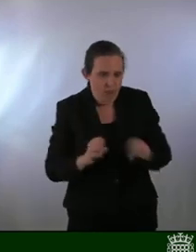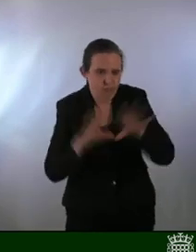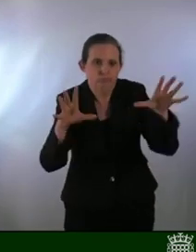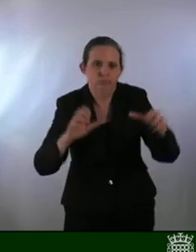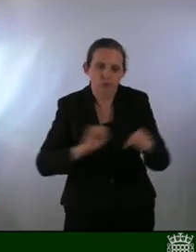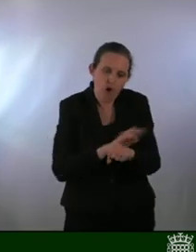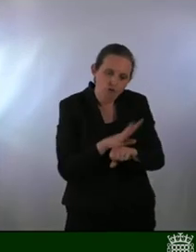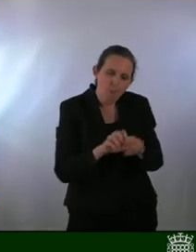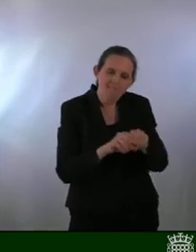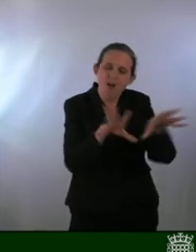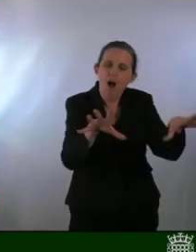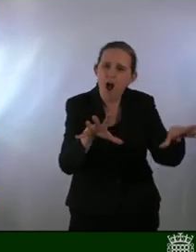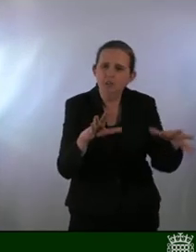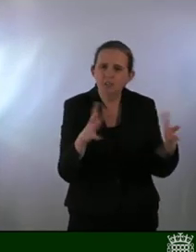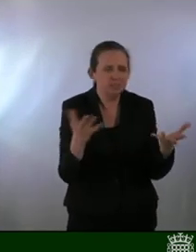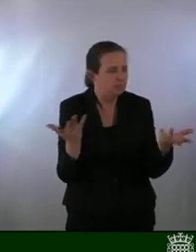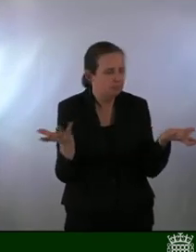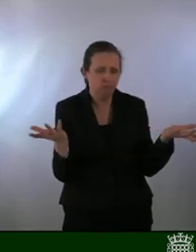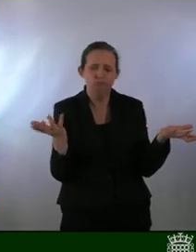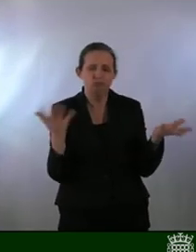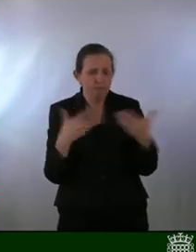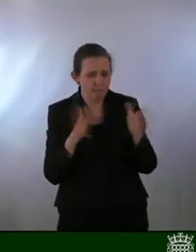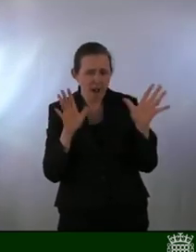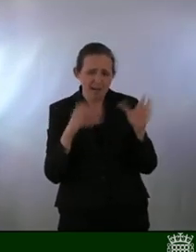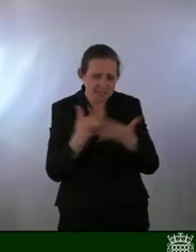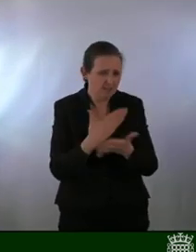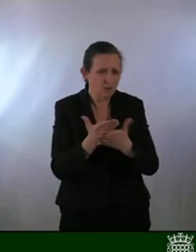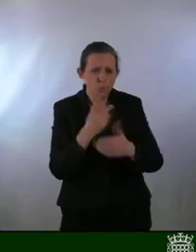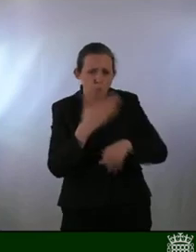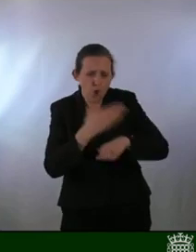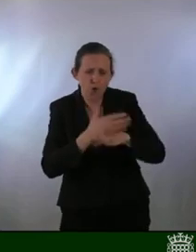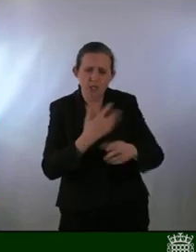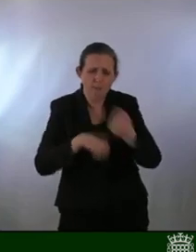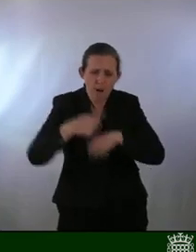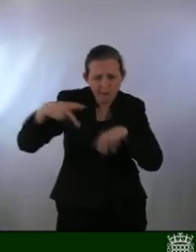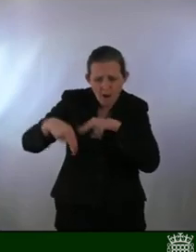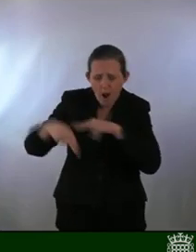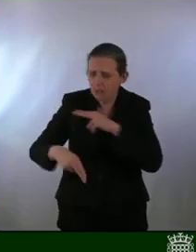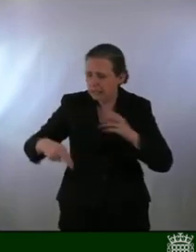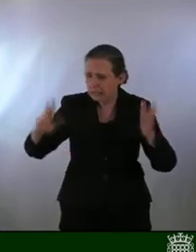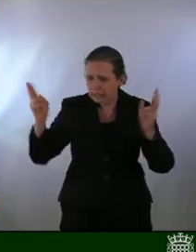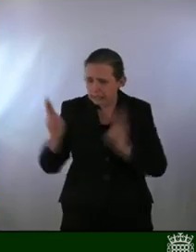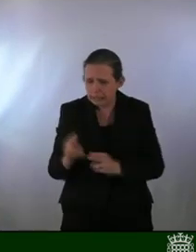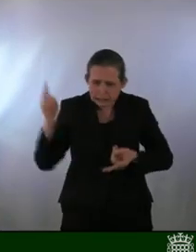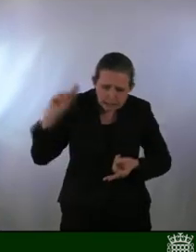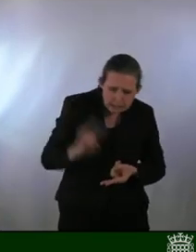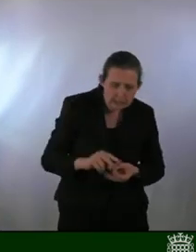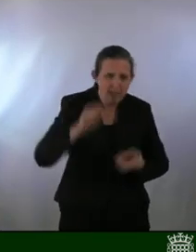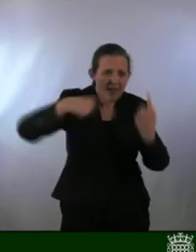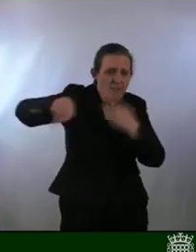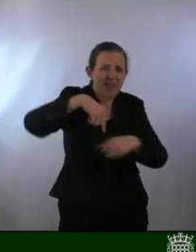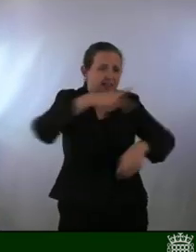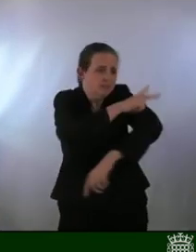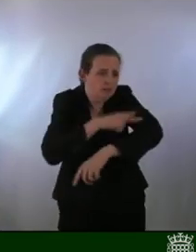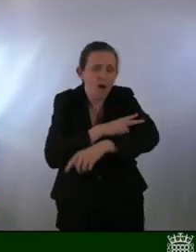And public sector workers have borne the brunt of austerity over those last 10 years. Yes, you're right. The very workers who are expected